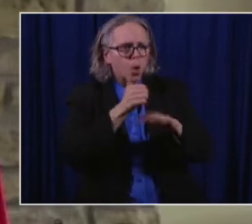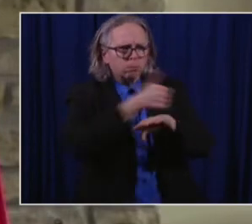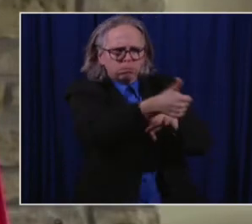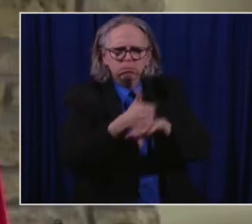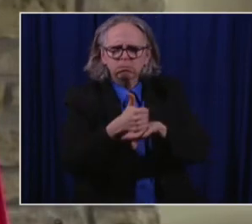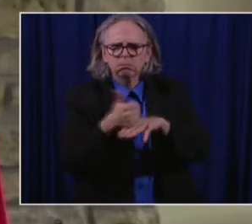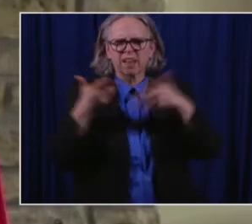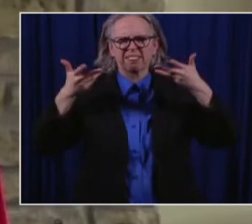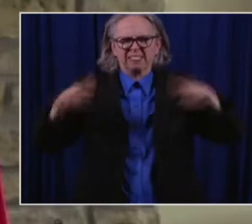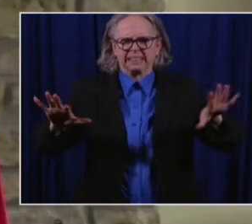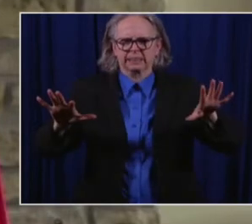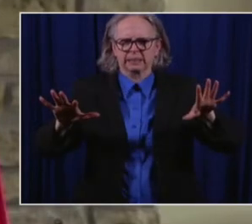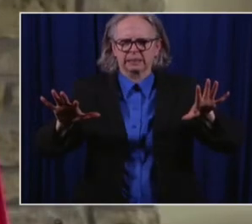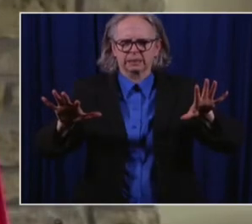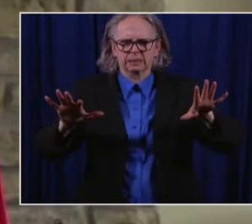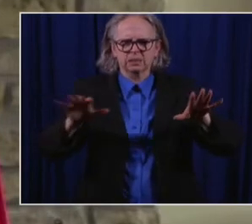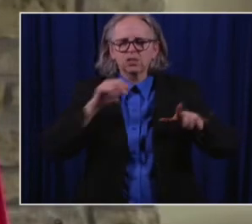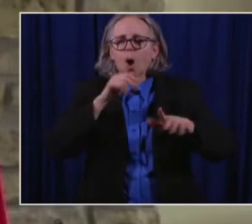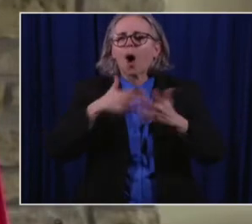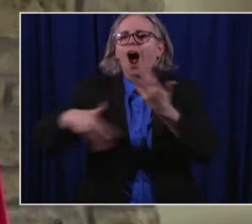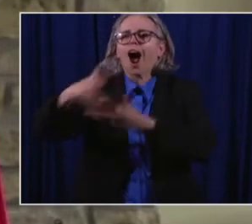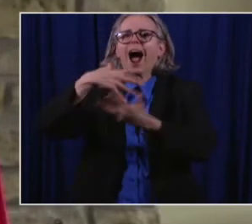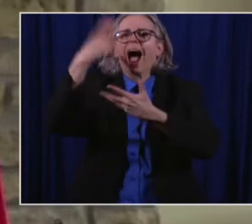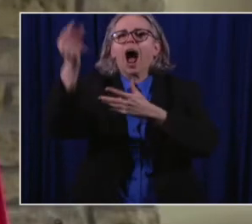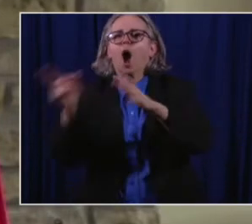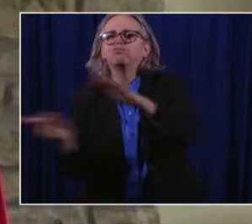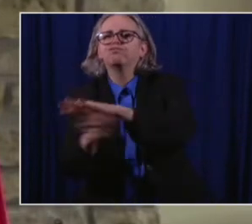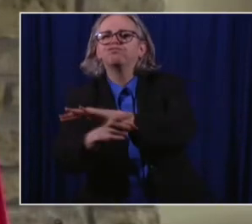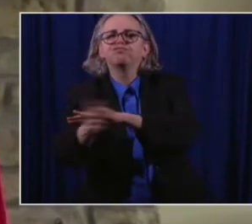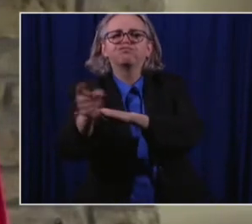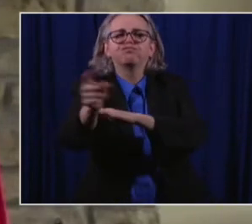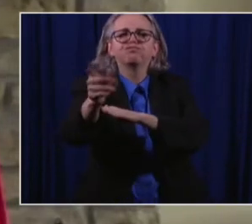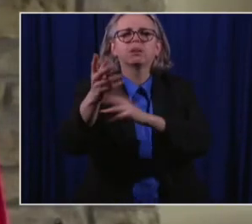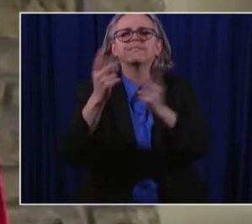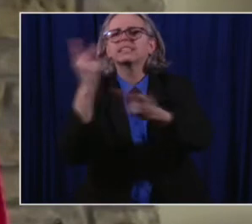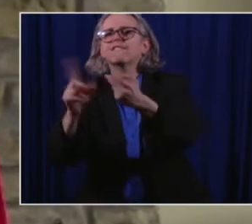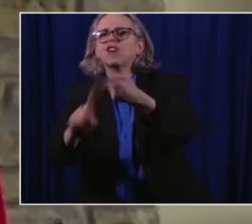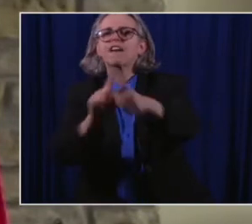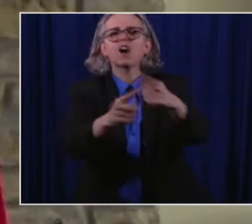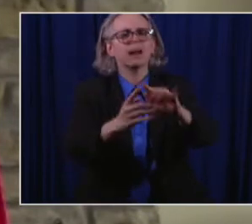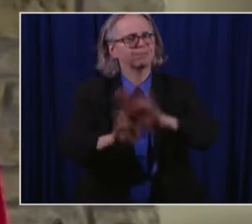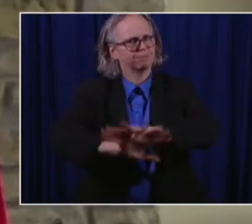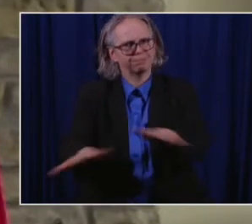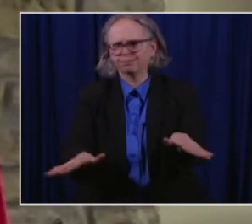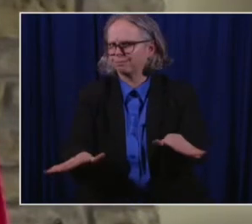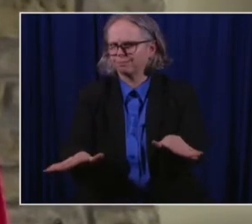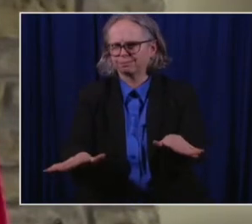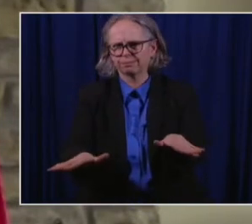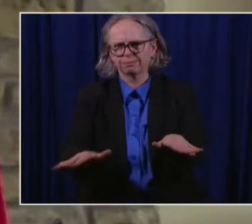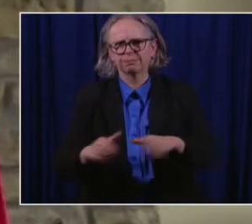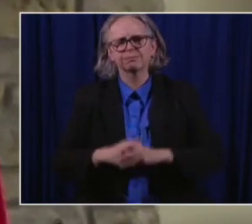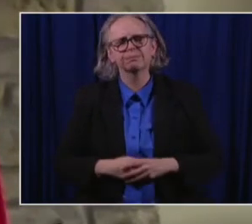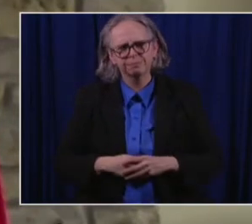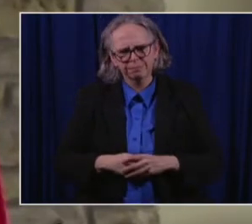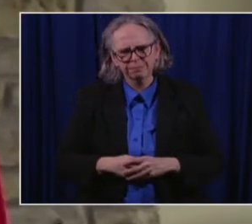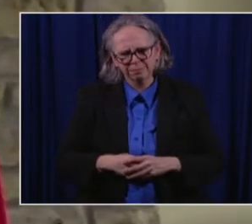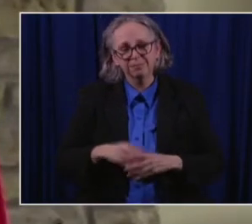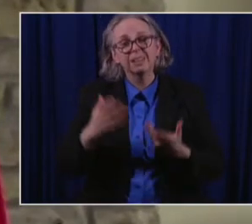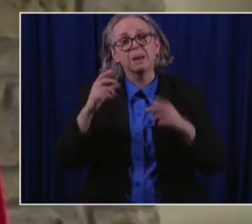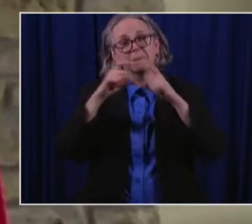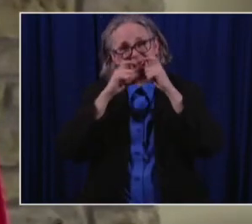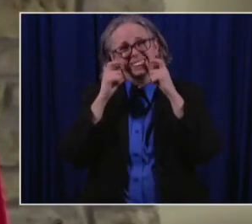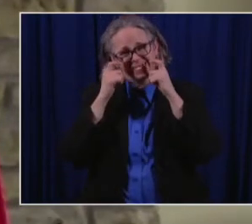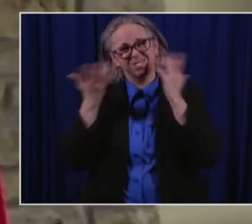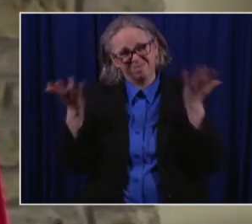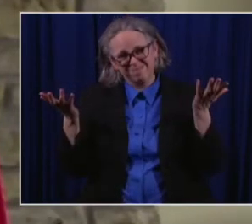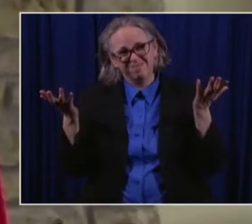others. And in regard to wearing masks, take nothing for granted. Once you're outside your own